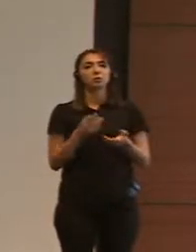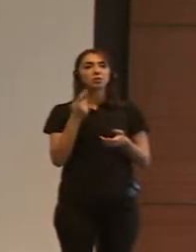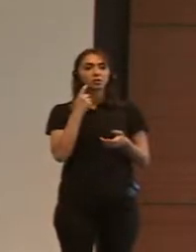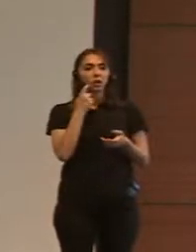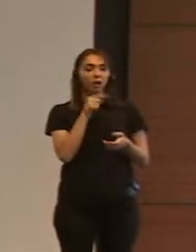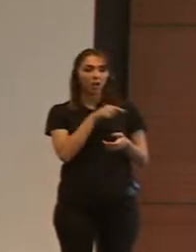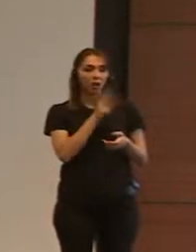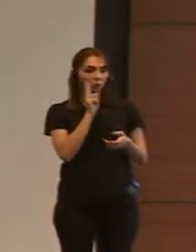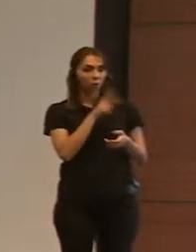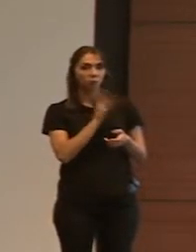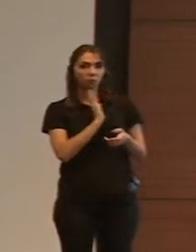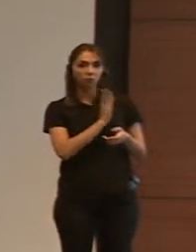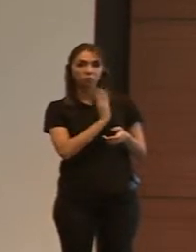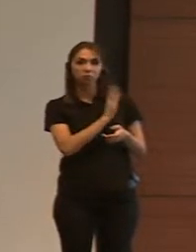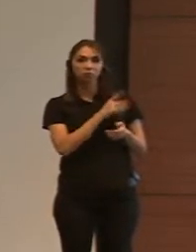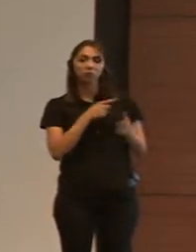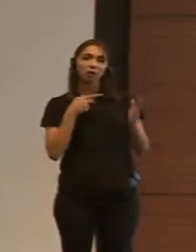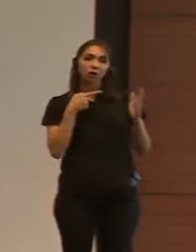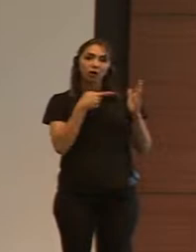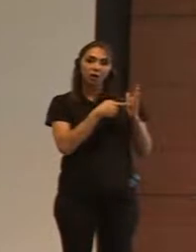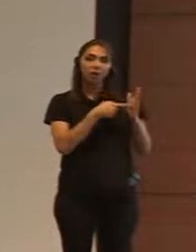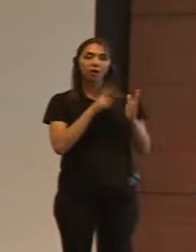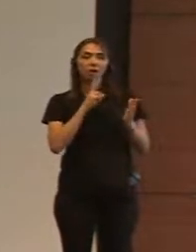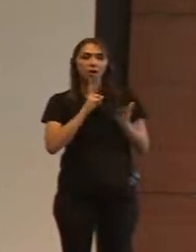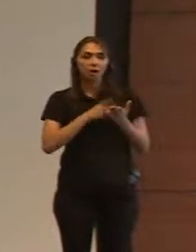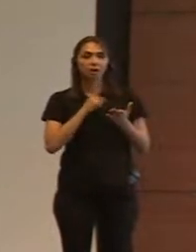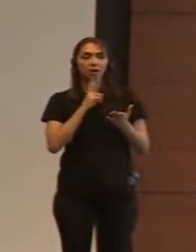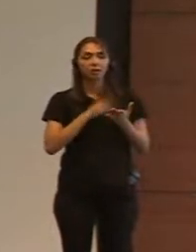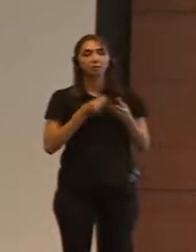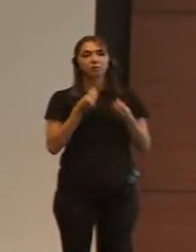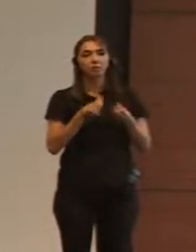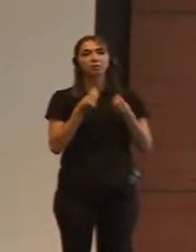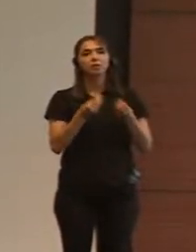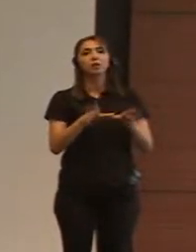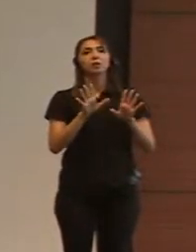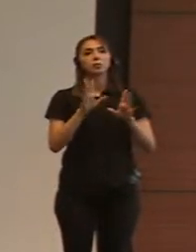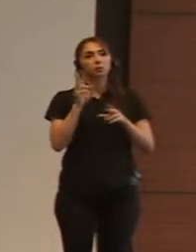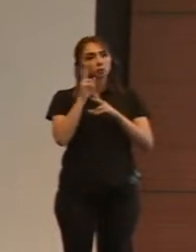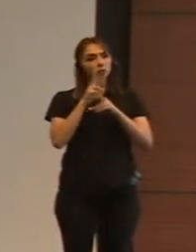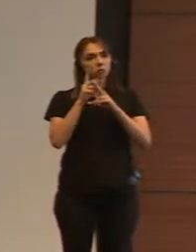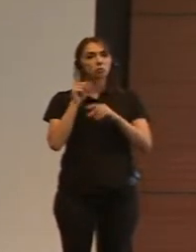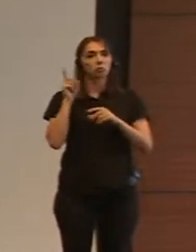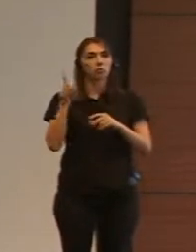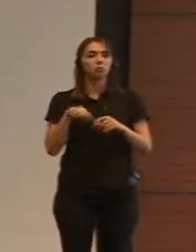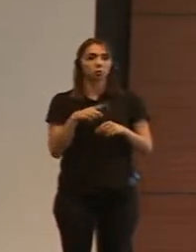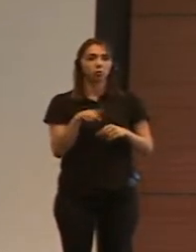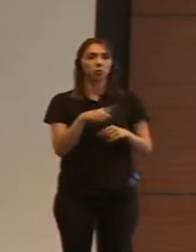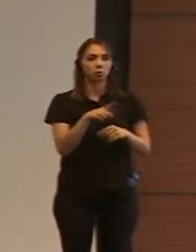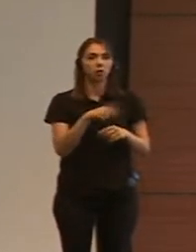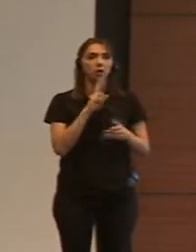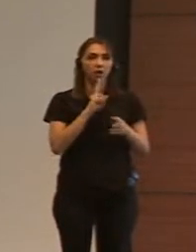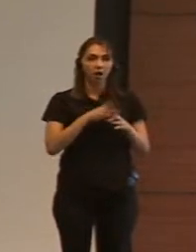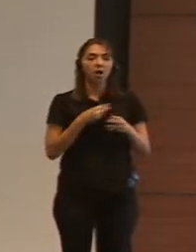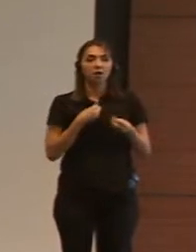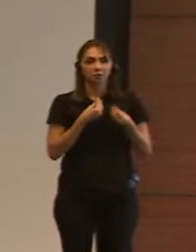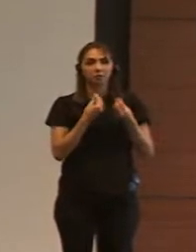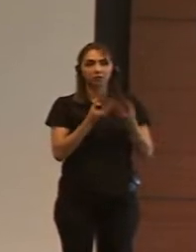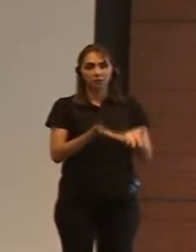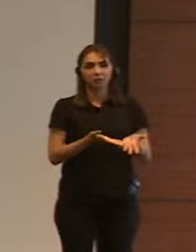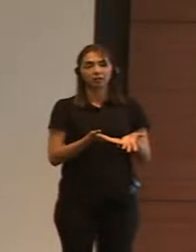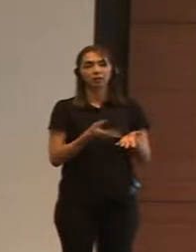corner of the cage and they watch whether they decide to go towards the glucose or